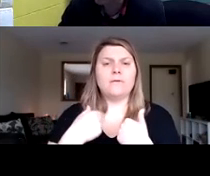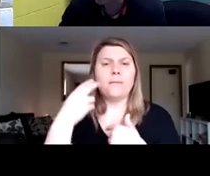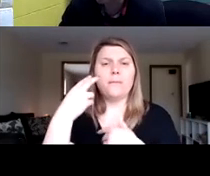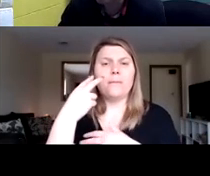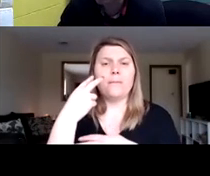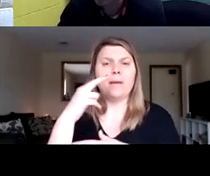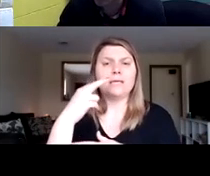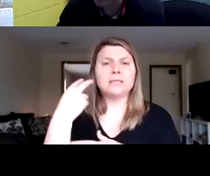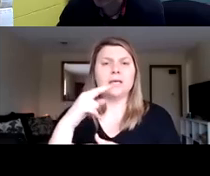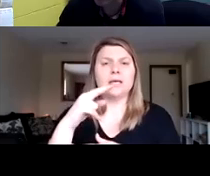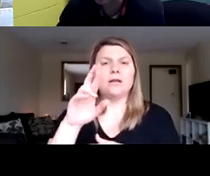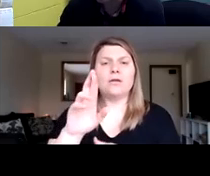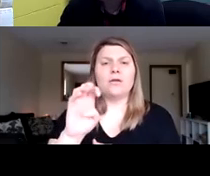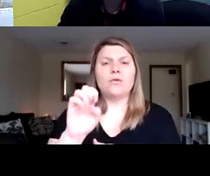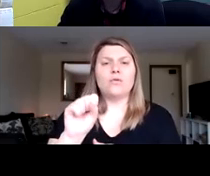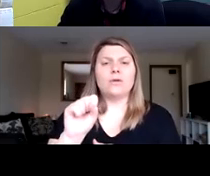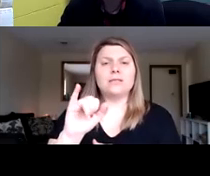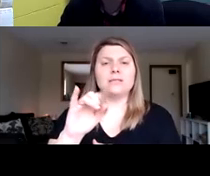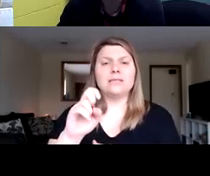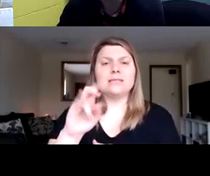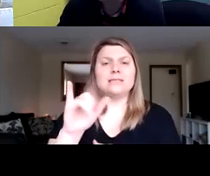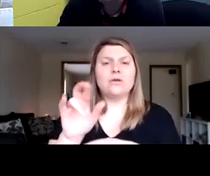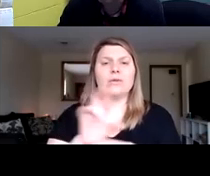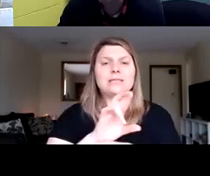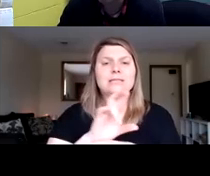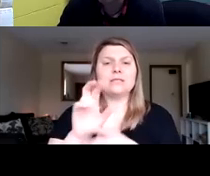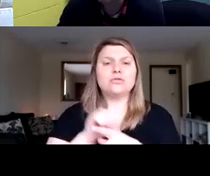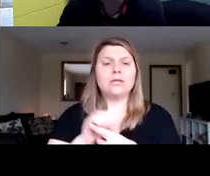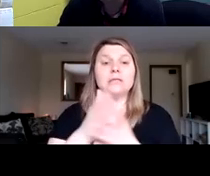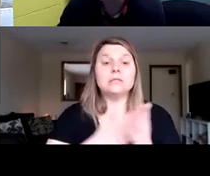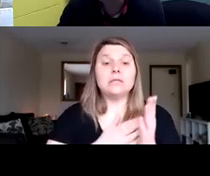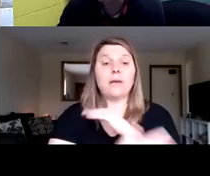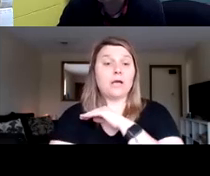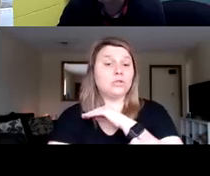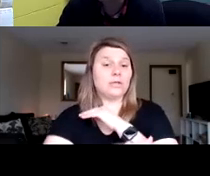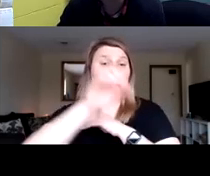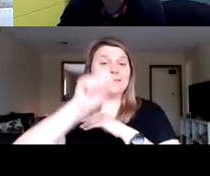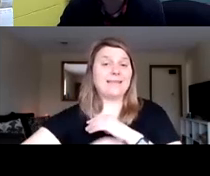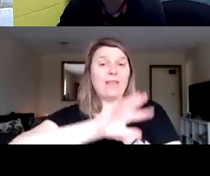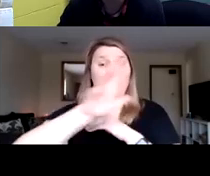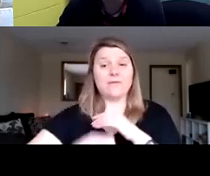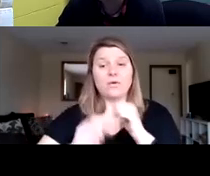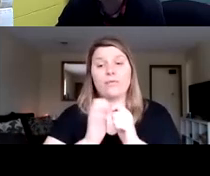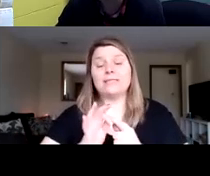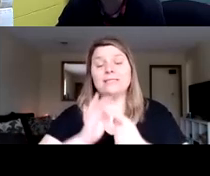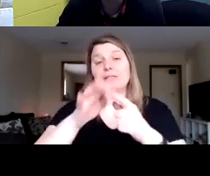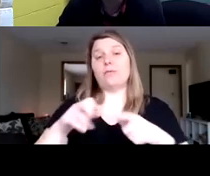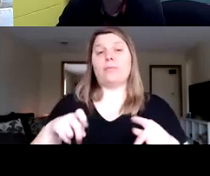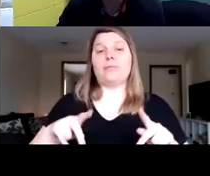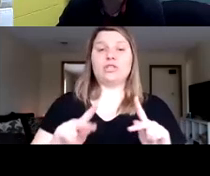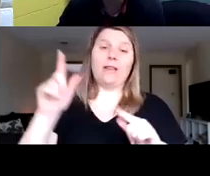Mexican residency training. There are certain countries like South Africa with special permission and low resource